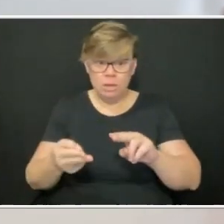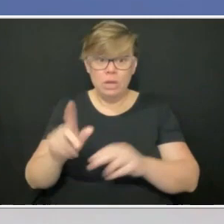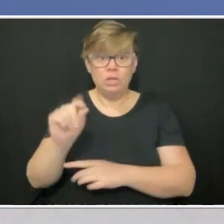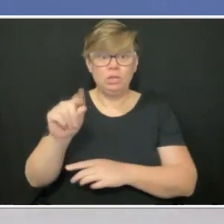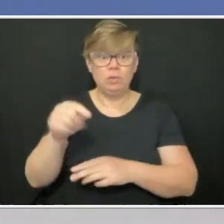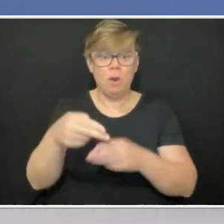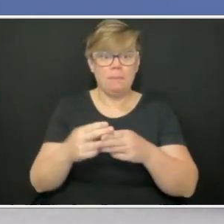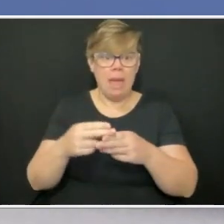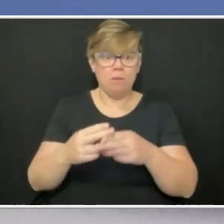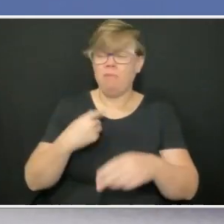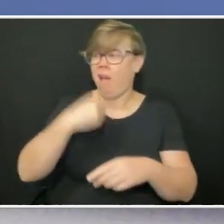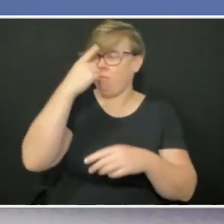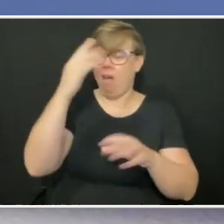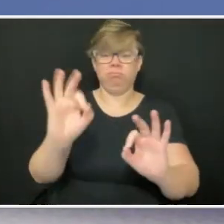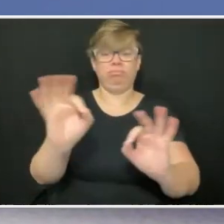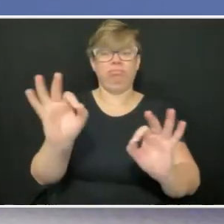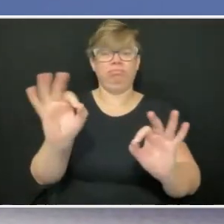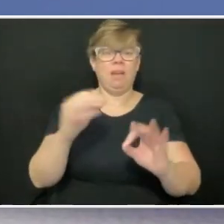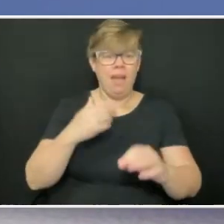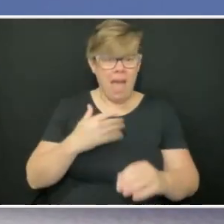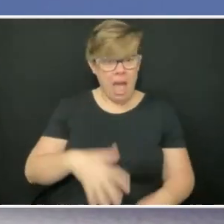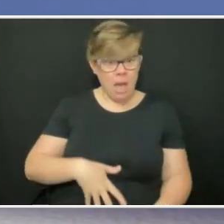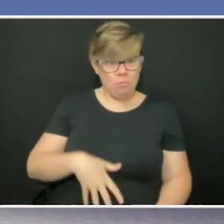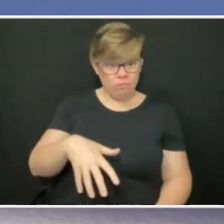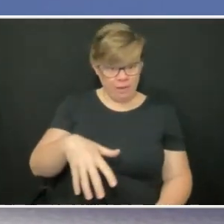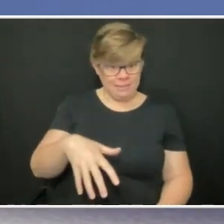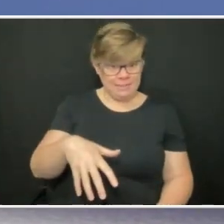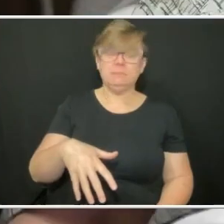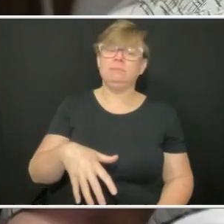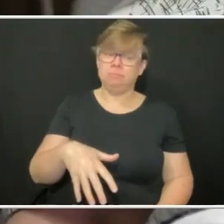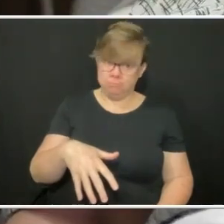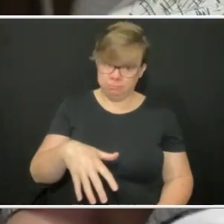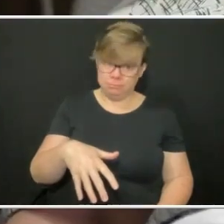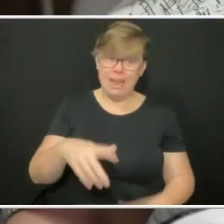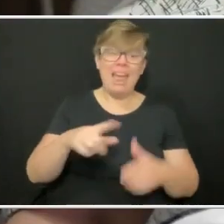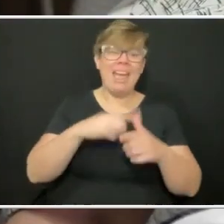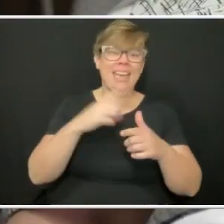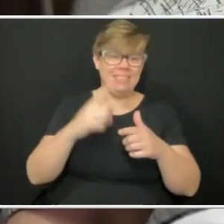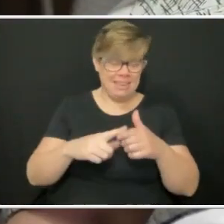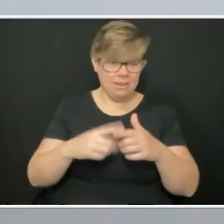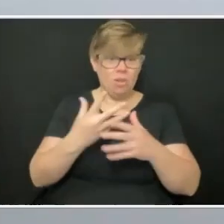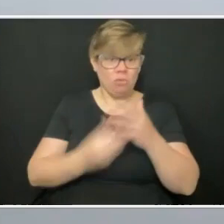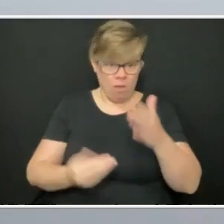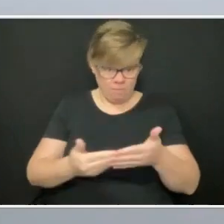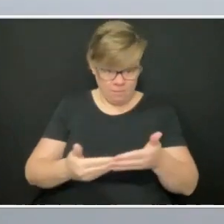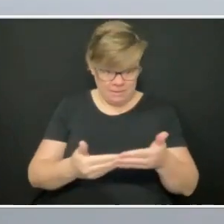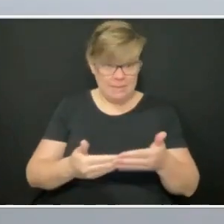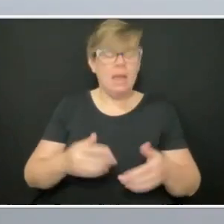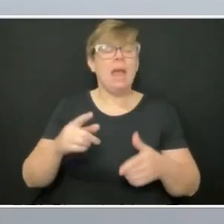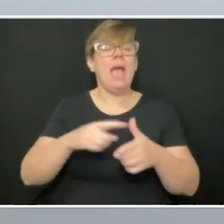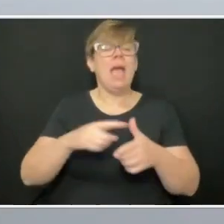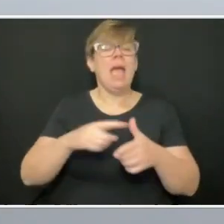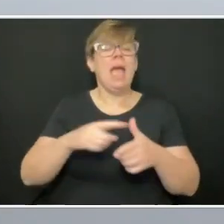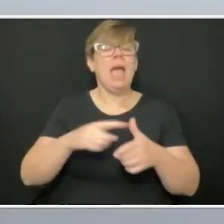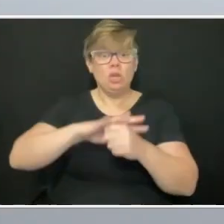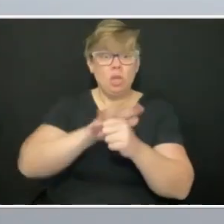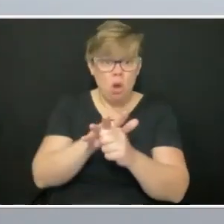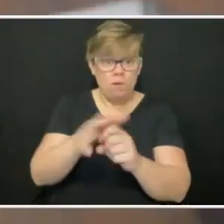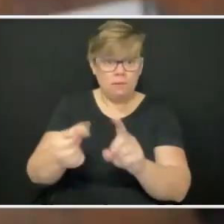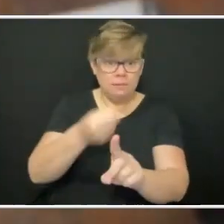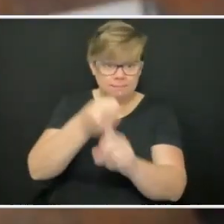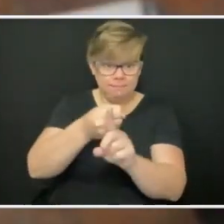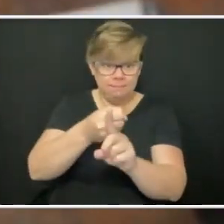no problem. I ended up getting pregnant, and then I had a miscarriage. And then COVID happened, so